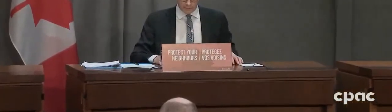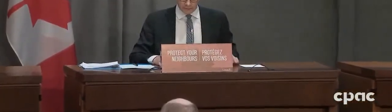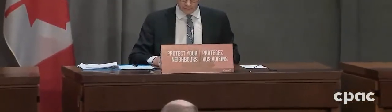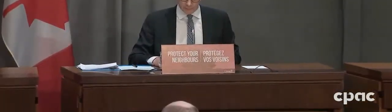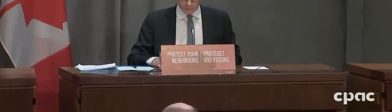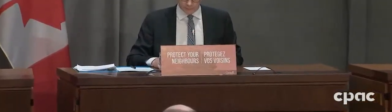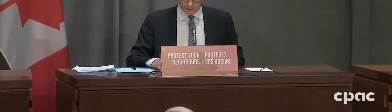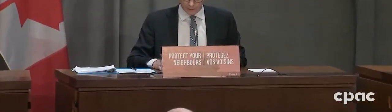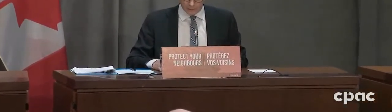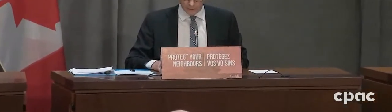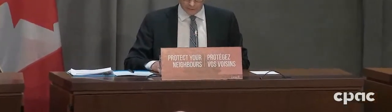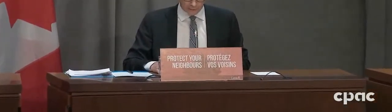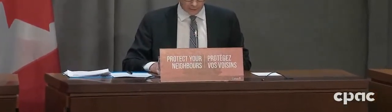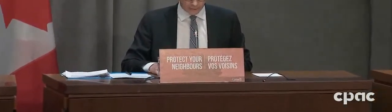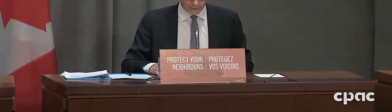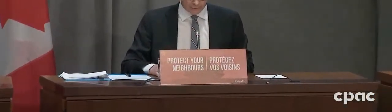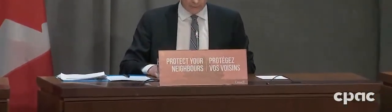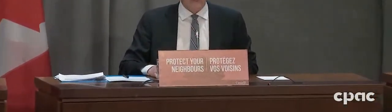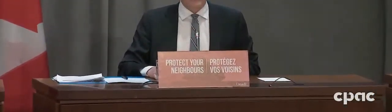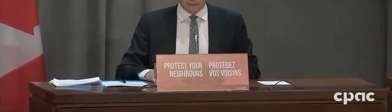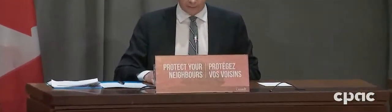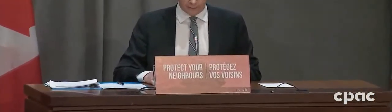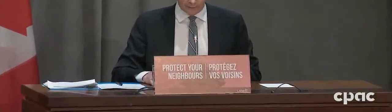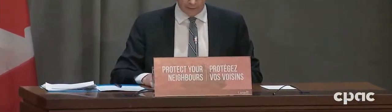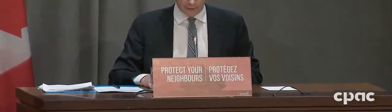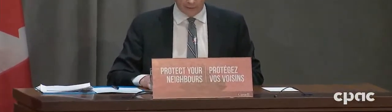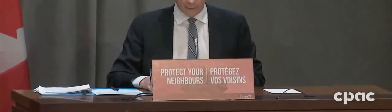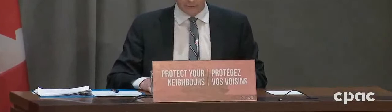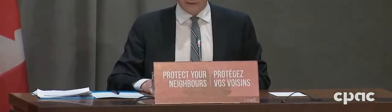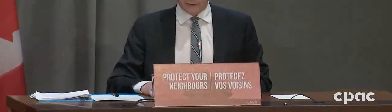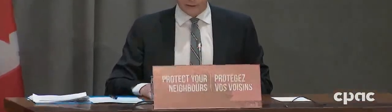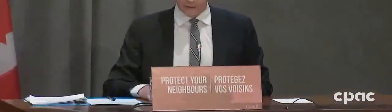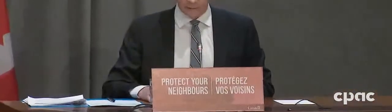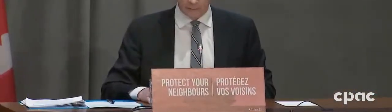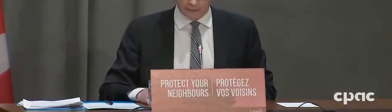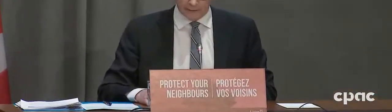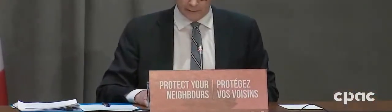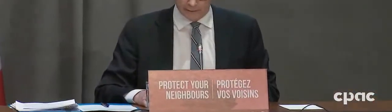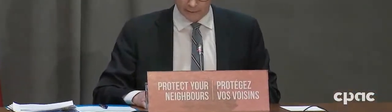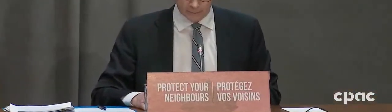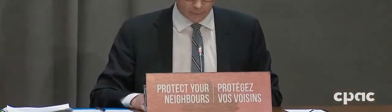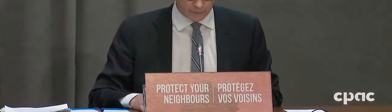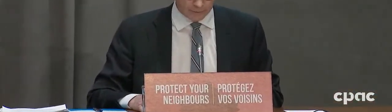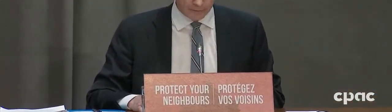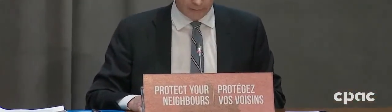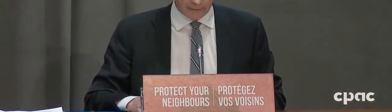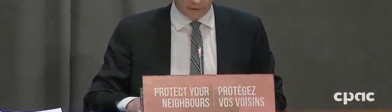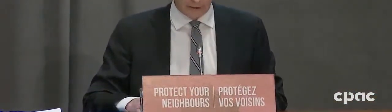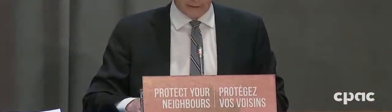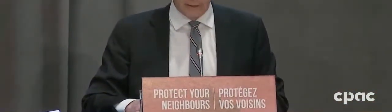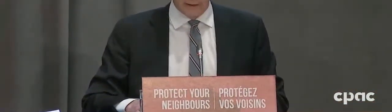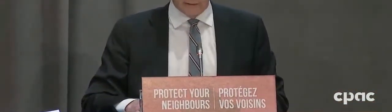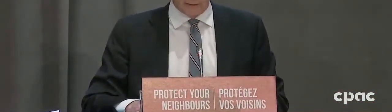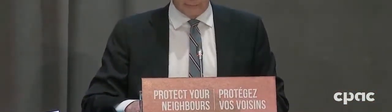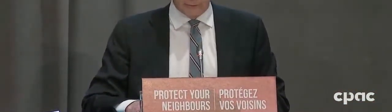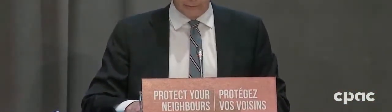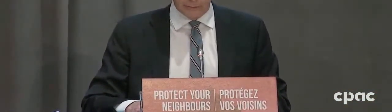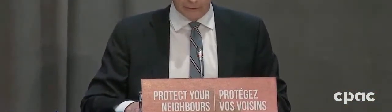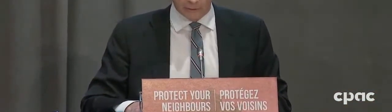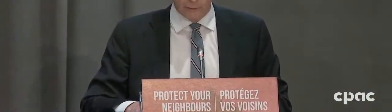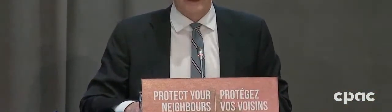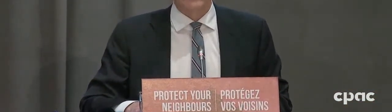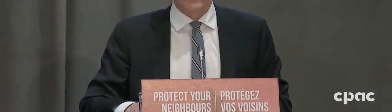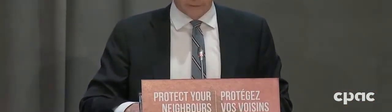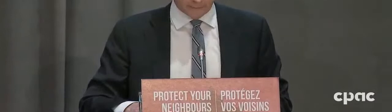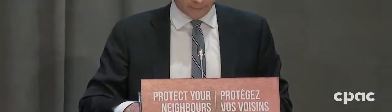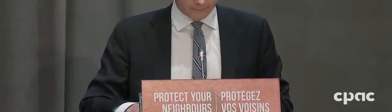Nous sommes ici pour faire le point sur notre situation actuelle et pour décrire où le Canada pourrait se diriger dans